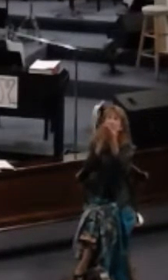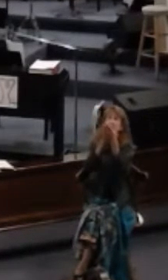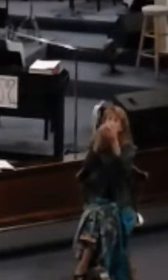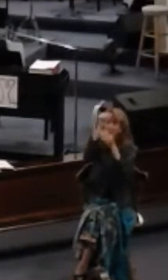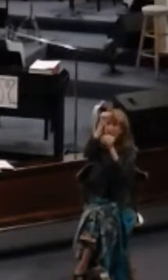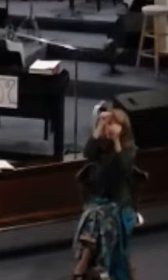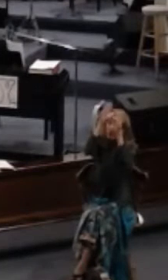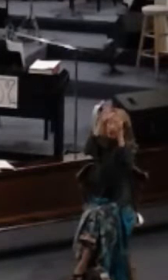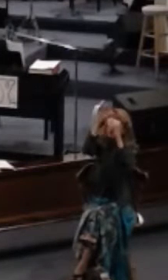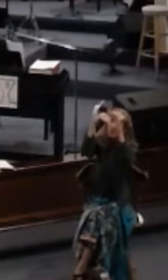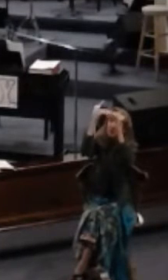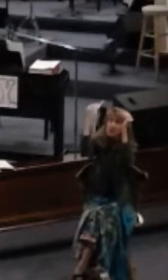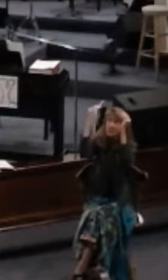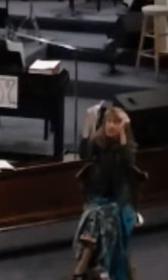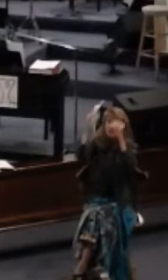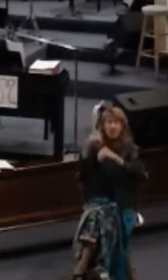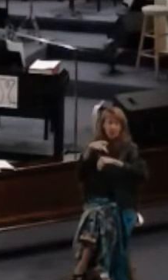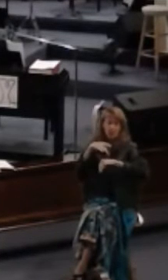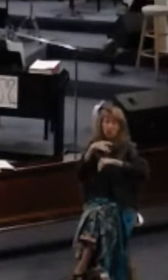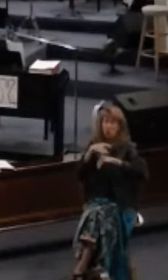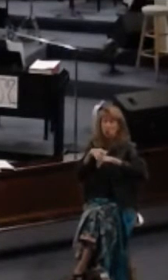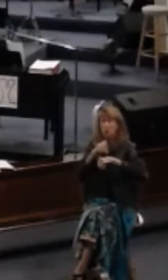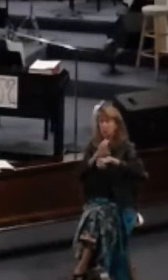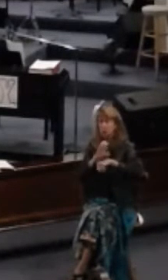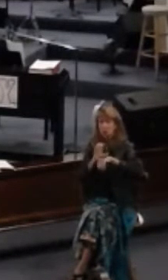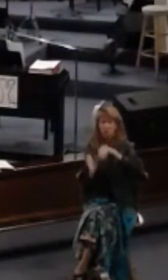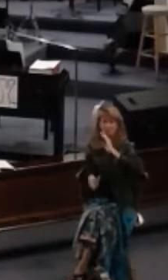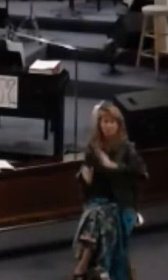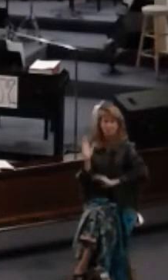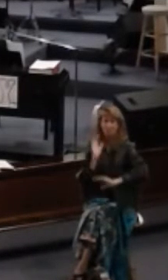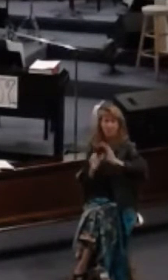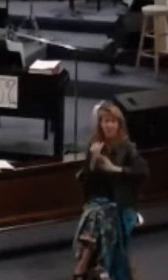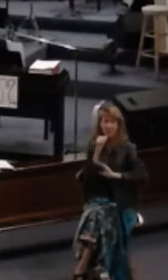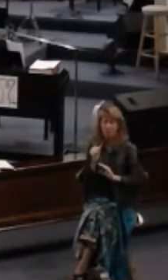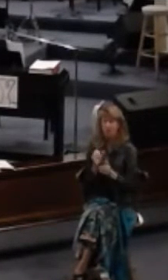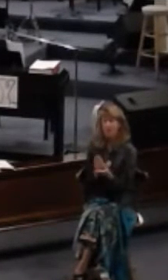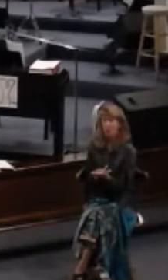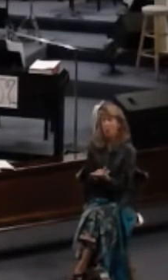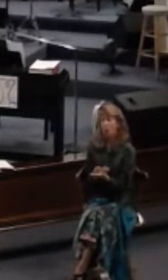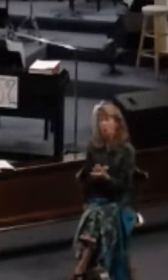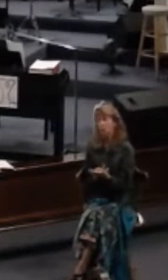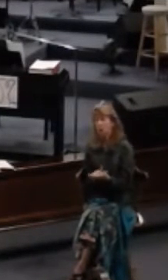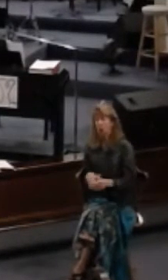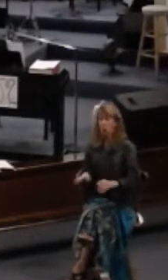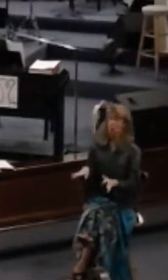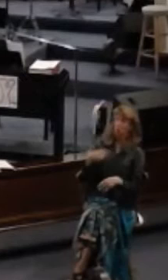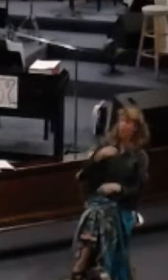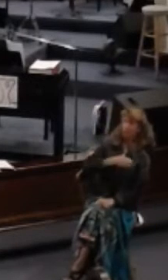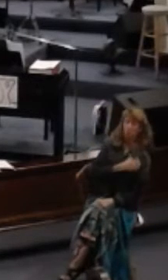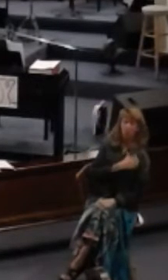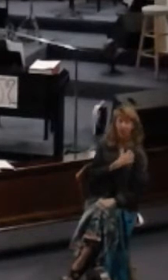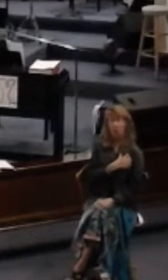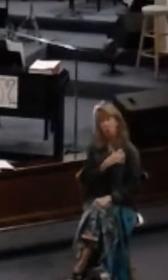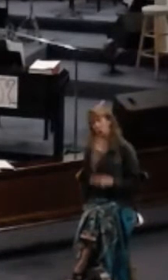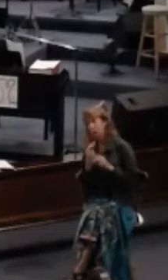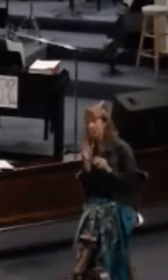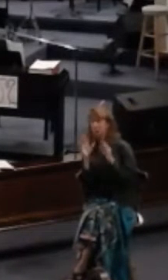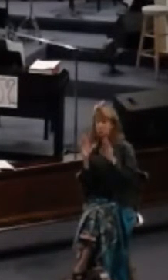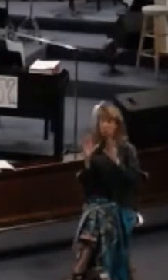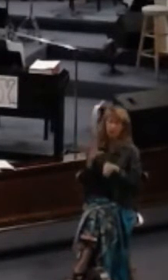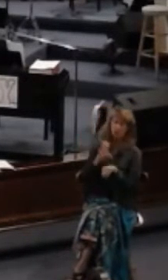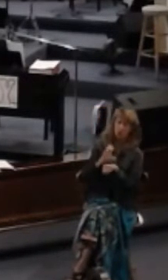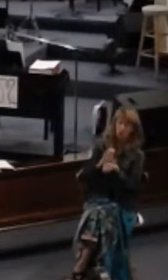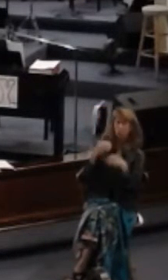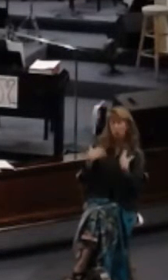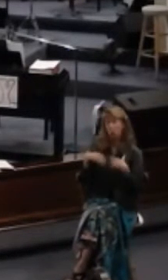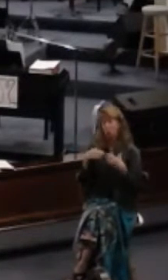mind, the early church wasn't helping the widows, you know, so that they could be praised, you know, "Oh, look at that great church over there." You know, they didn't advertise on